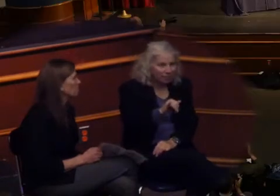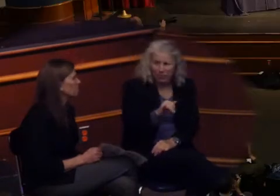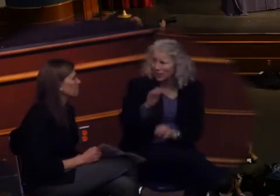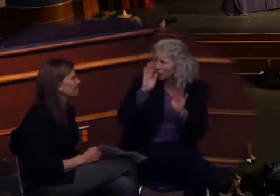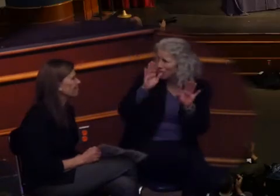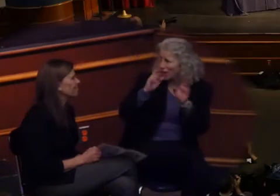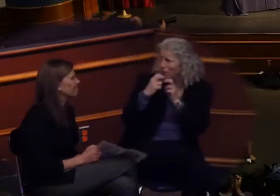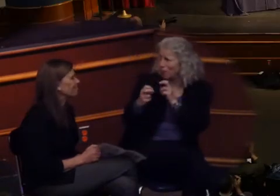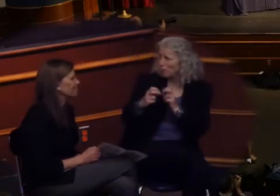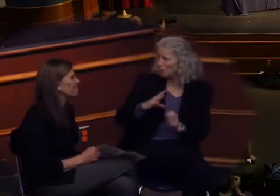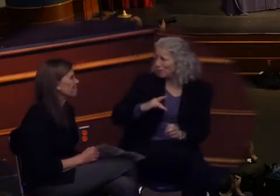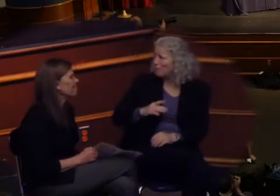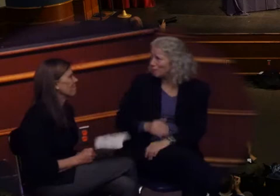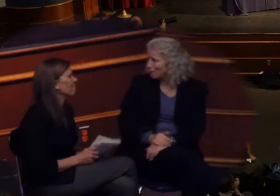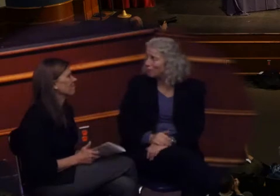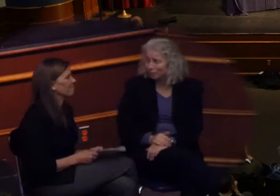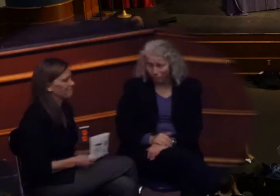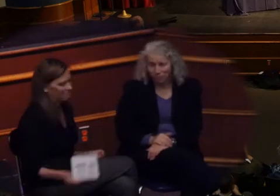agreed to be here.